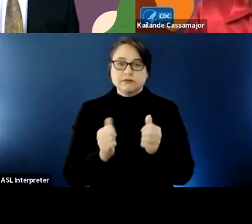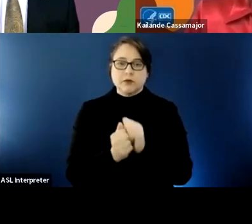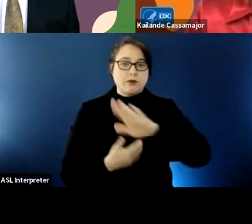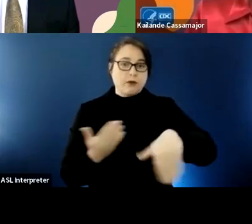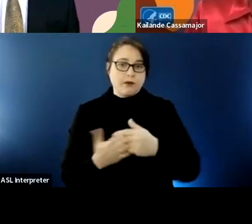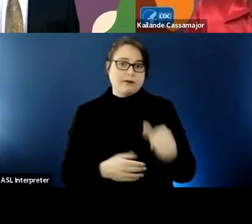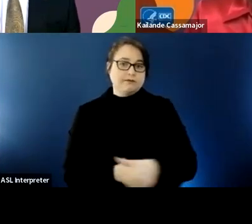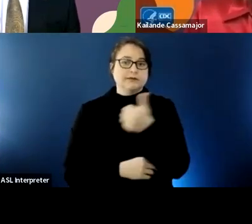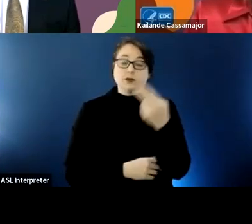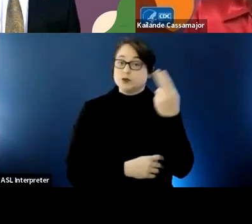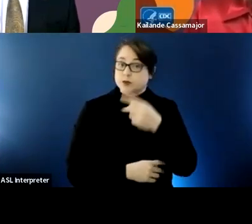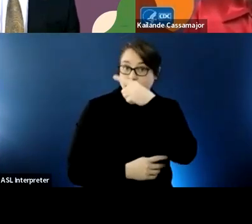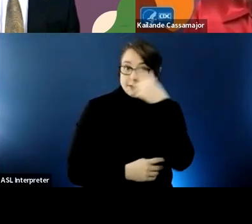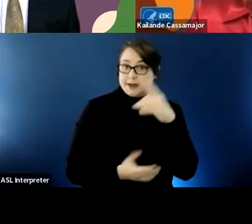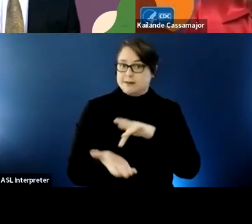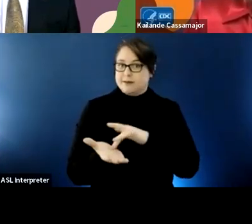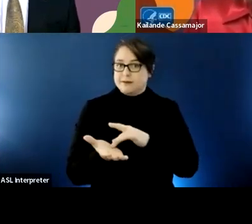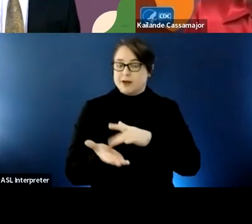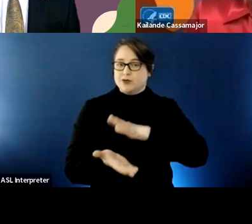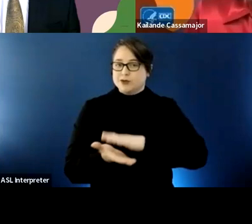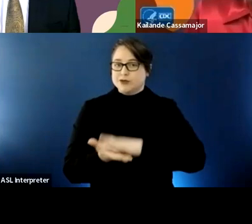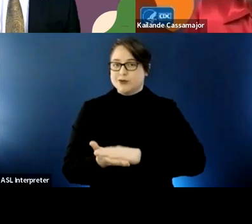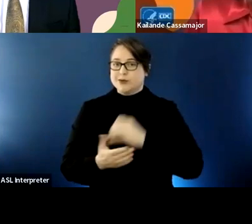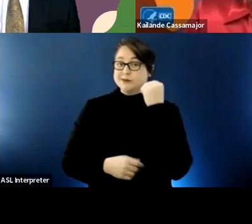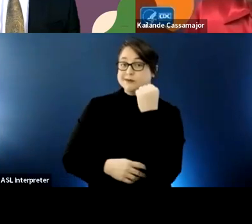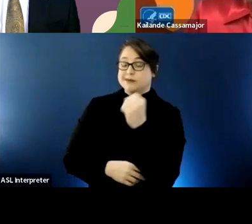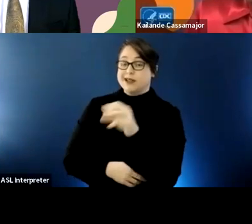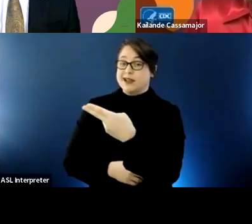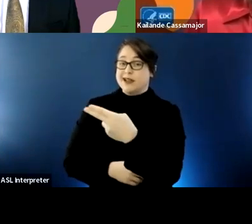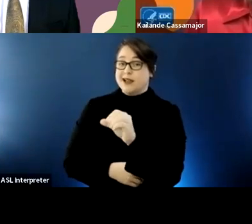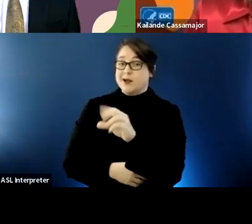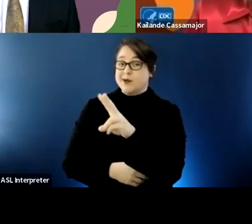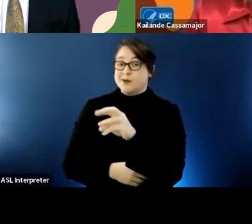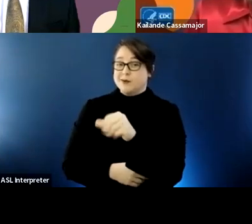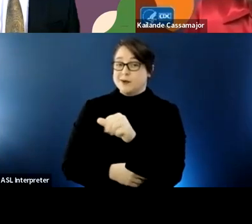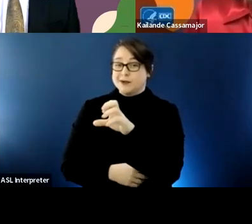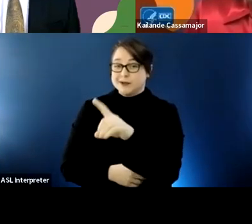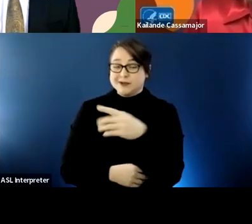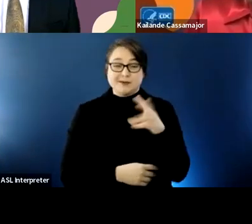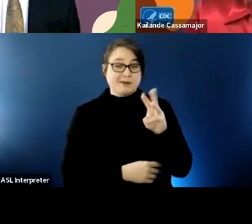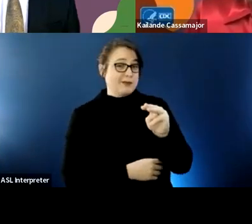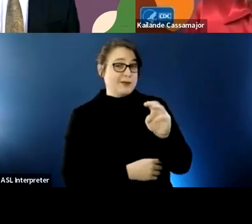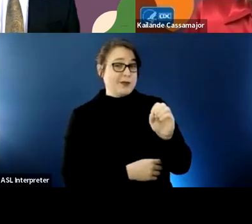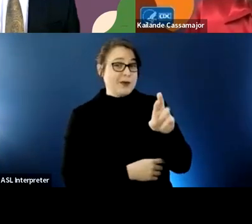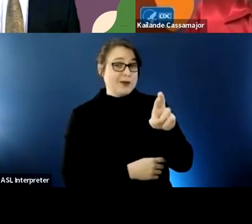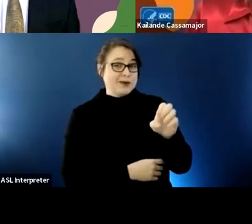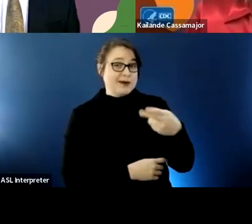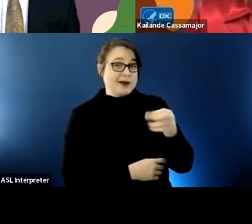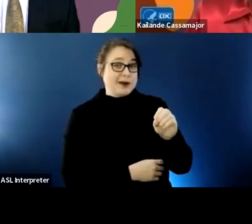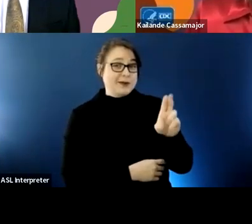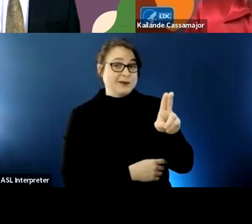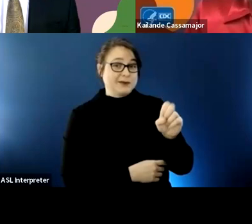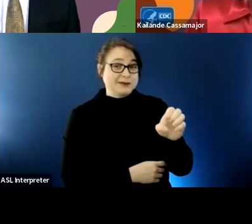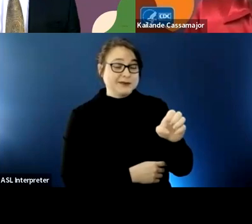schools. Shout out to Howard, Meharry, and Morehouse. And we've been very effective, especially during the